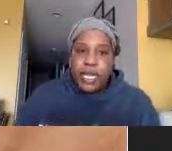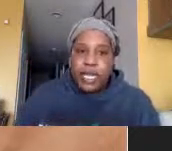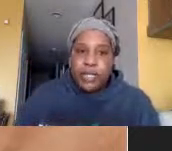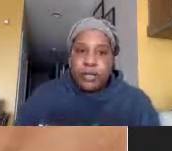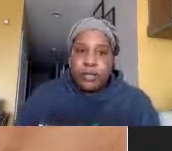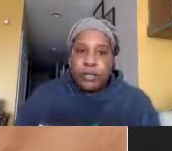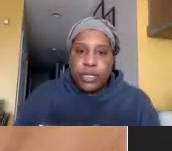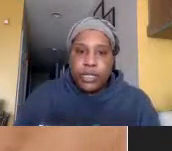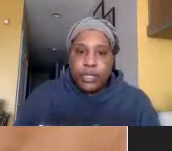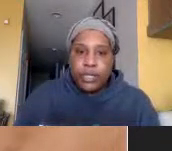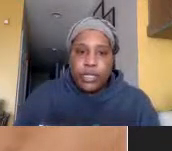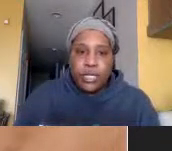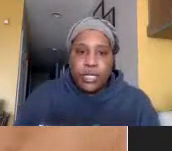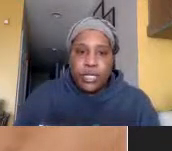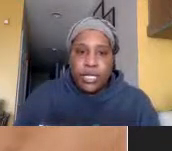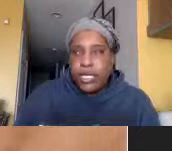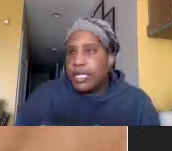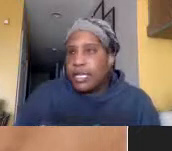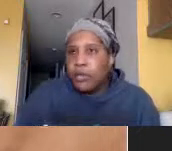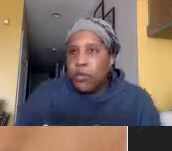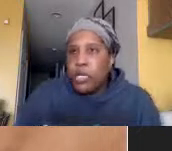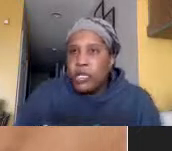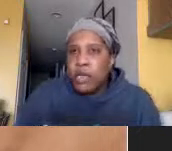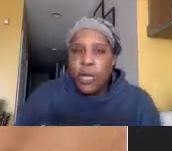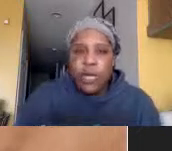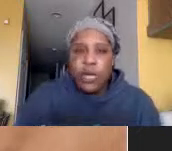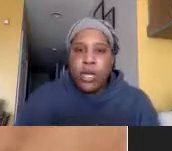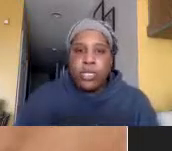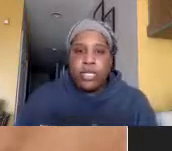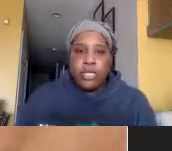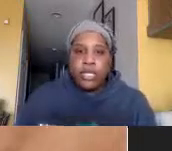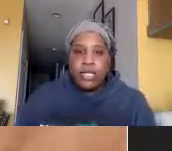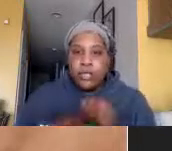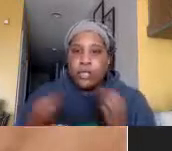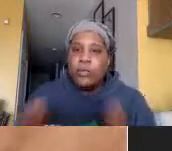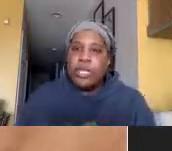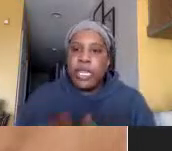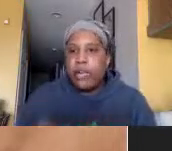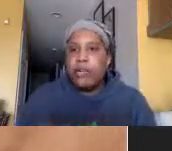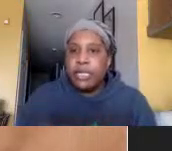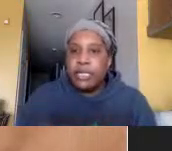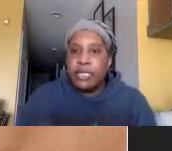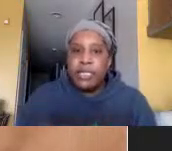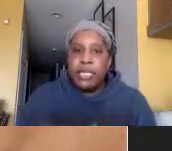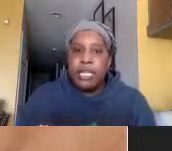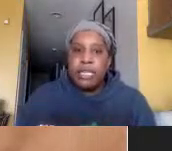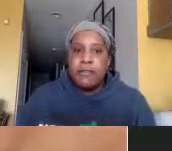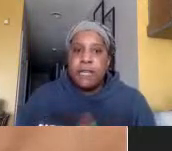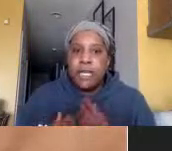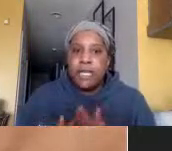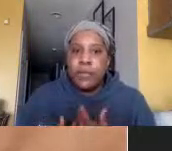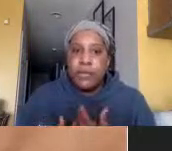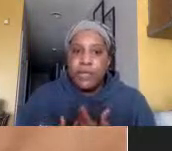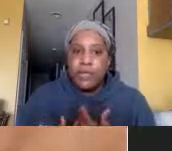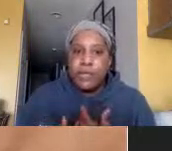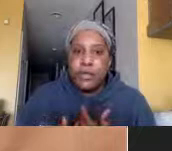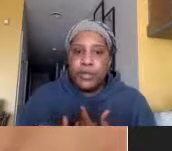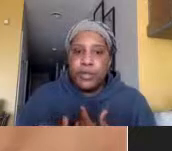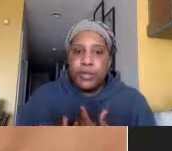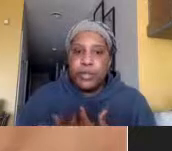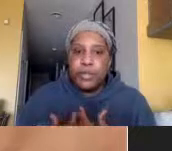First, I researched what's going on in urban areas when it